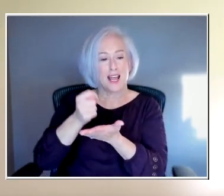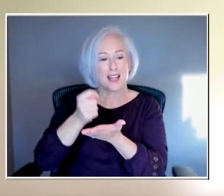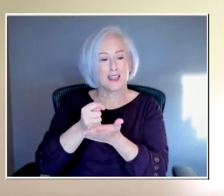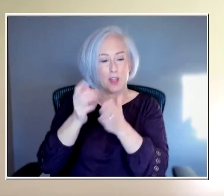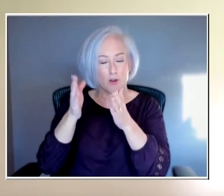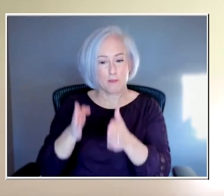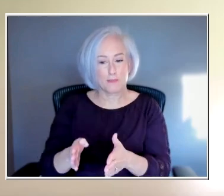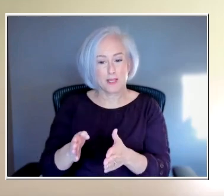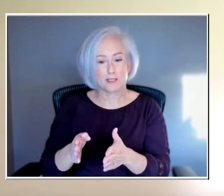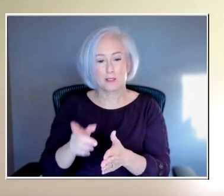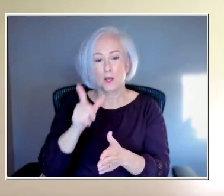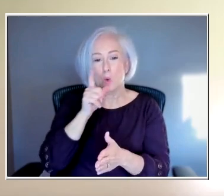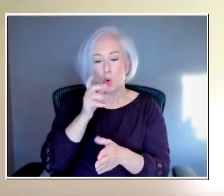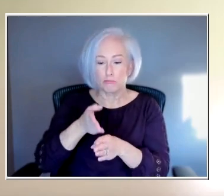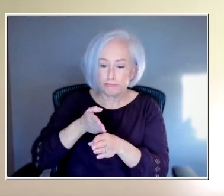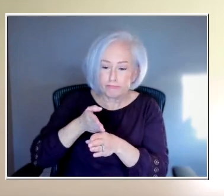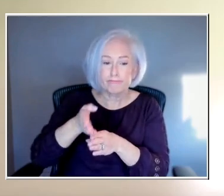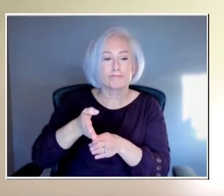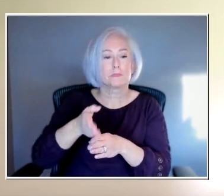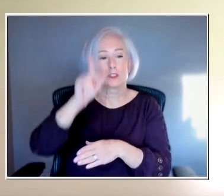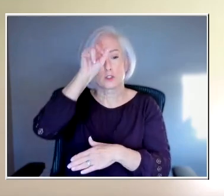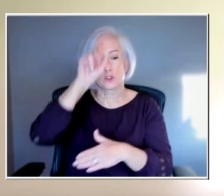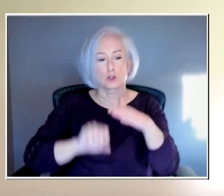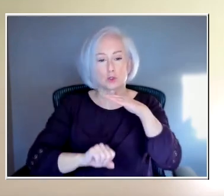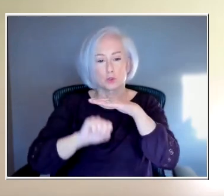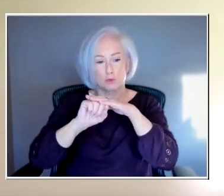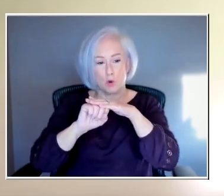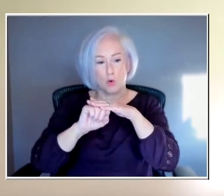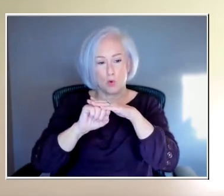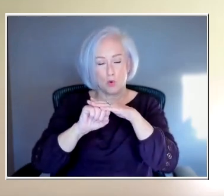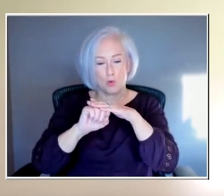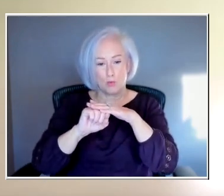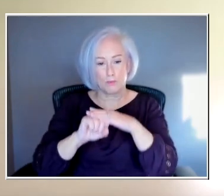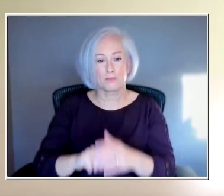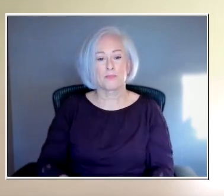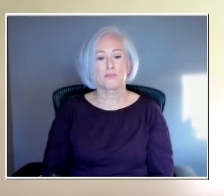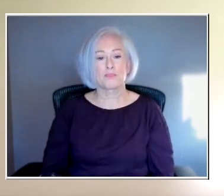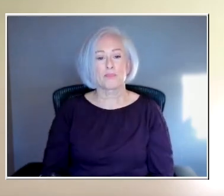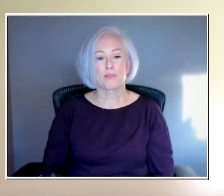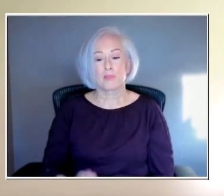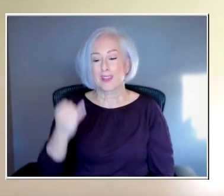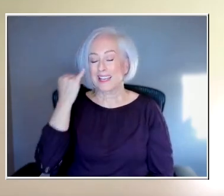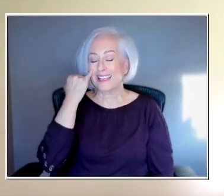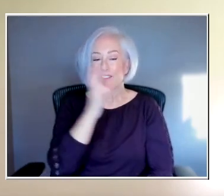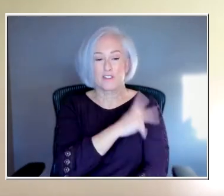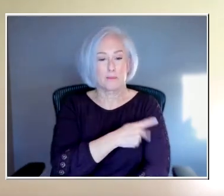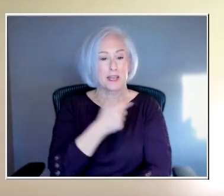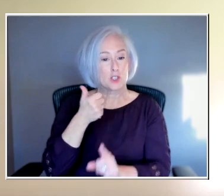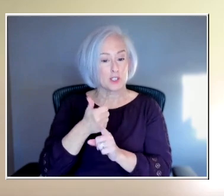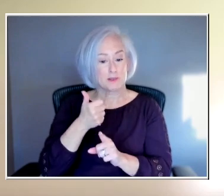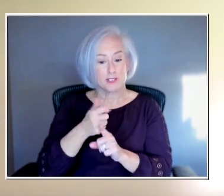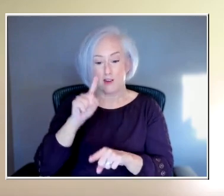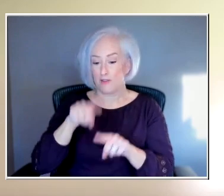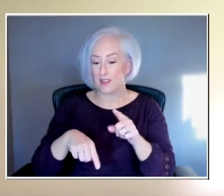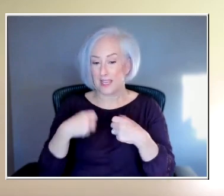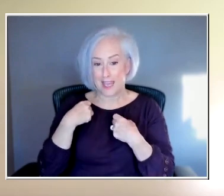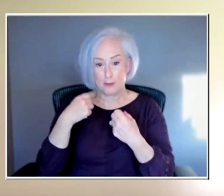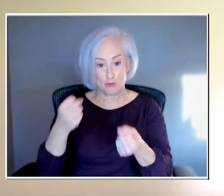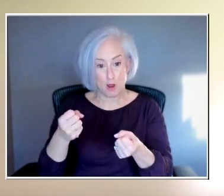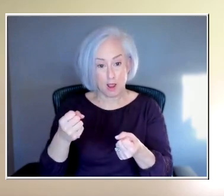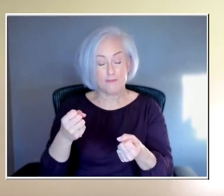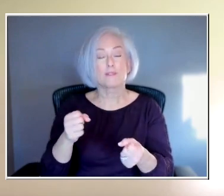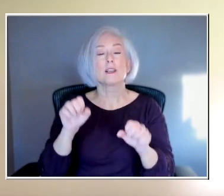stroke, taking care of stroke patients, or sometimes if the patients are not able to drive or get to the therapist, we have home health care,